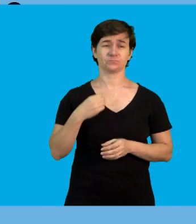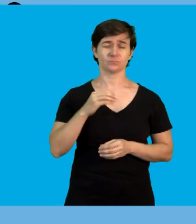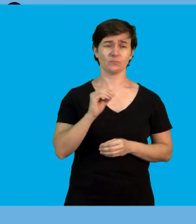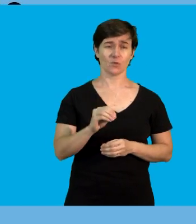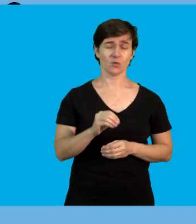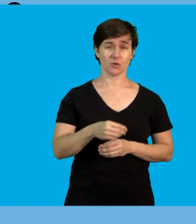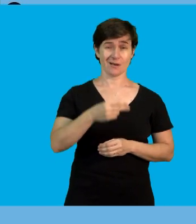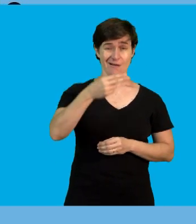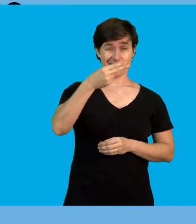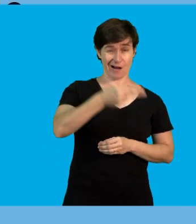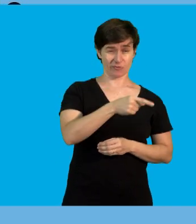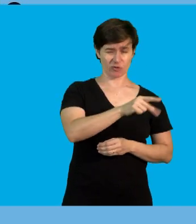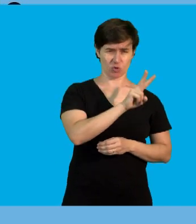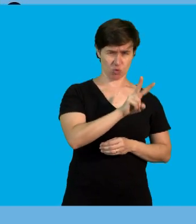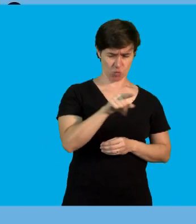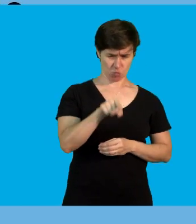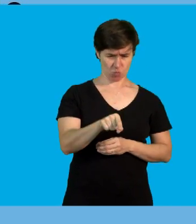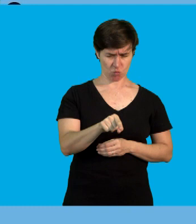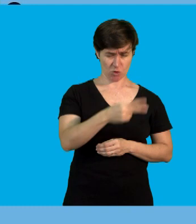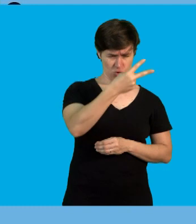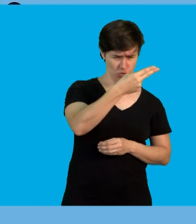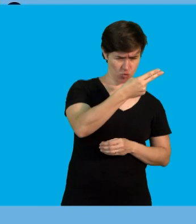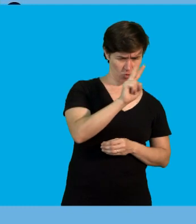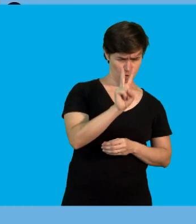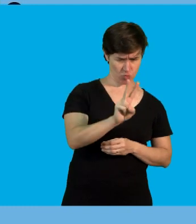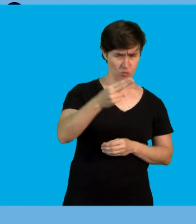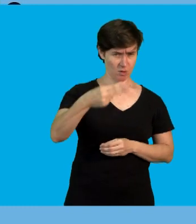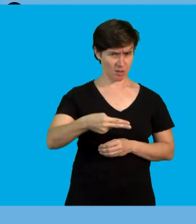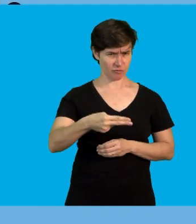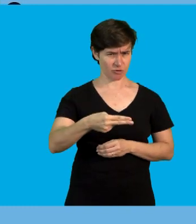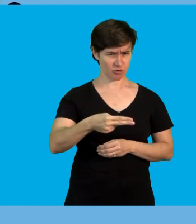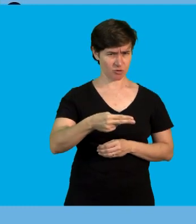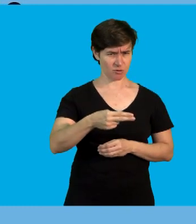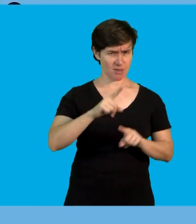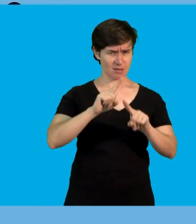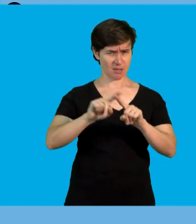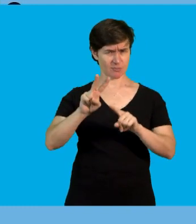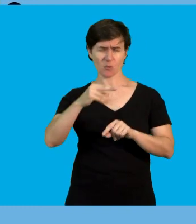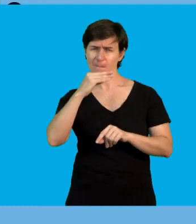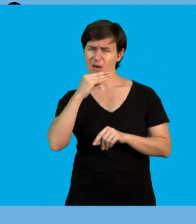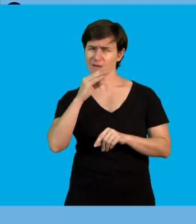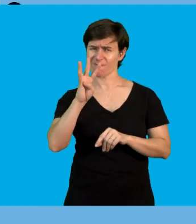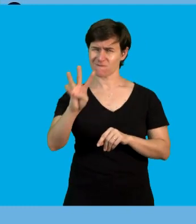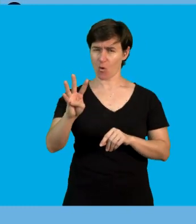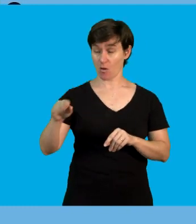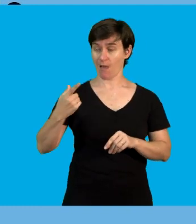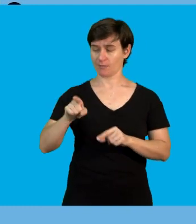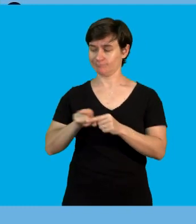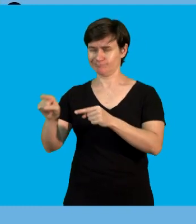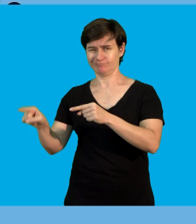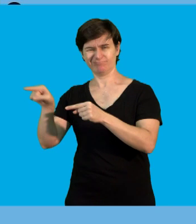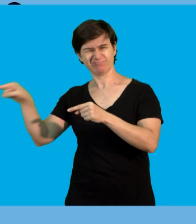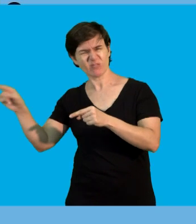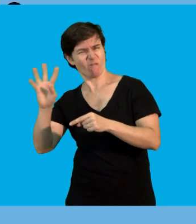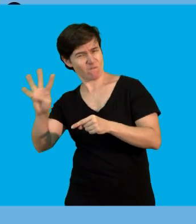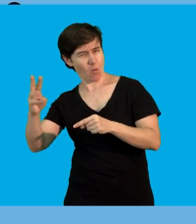a 2 on the right-hand side of this hydrogen, so we're noticing that we have 2 times 2, so we have 4 hydrogens now on the right-hand